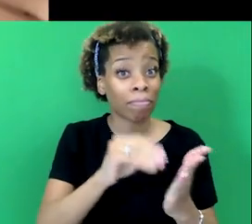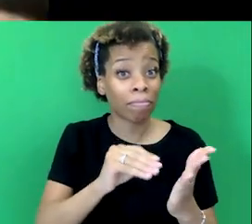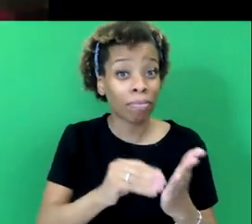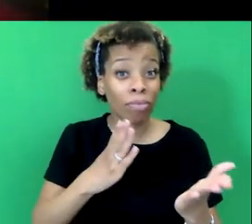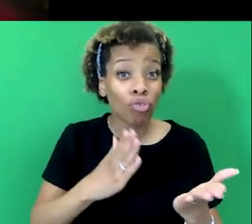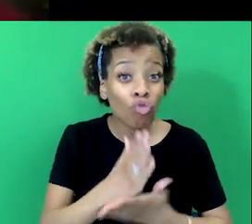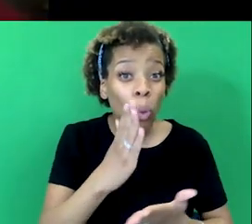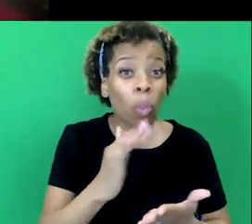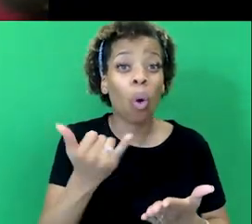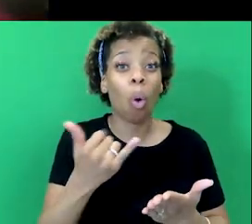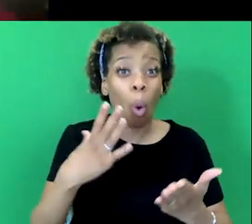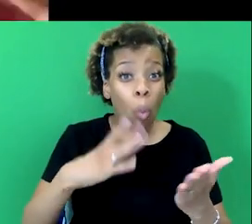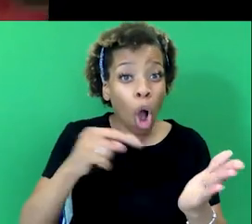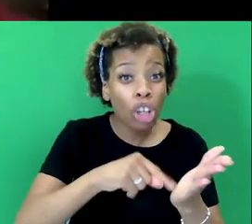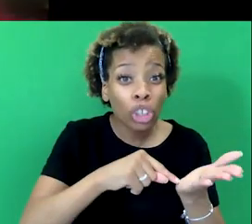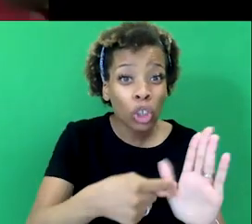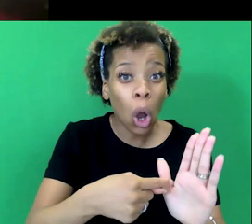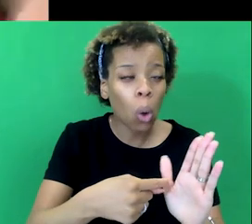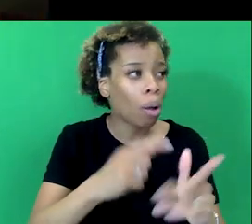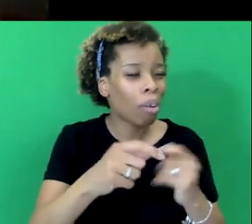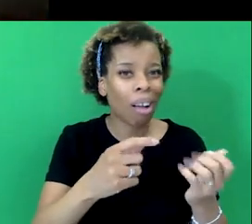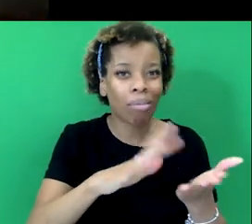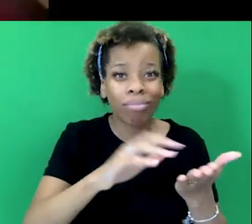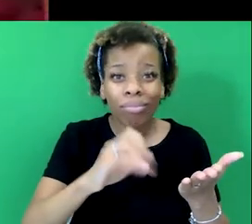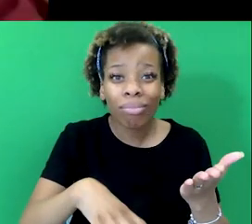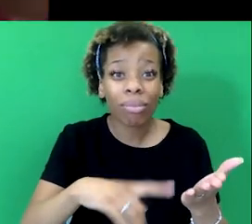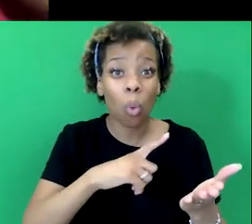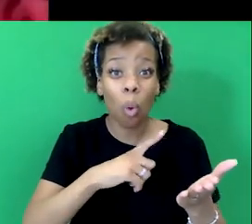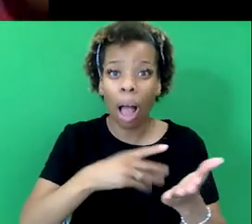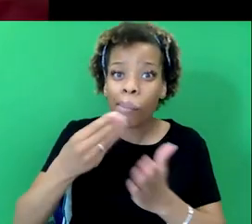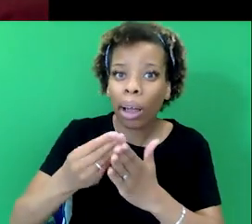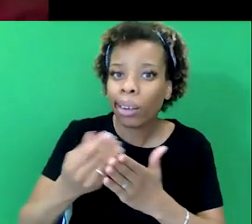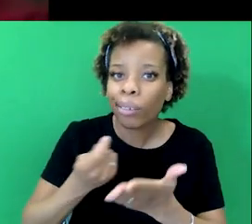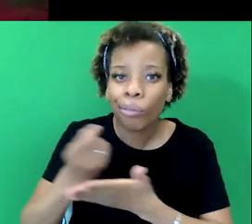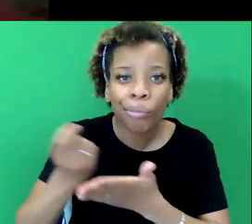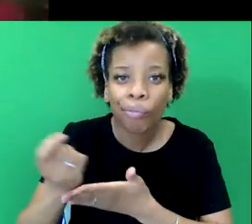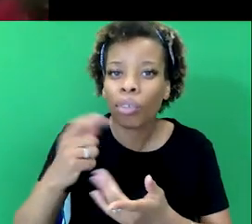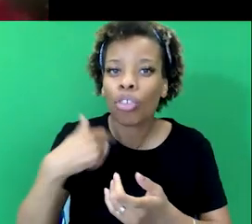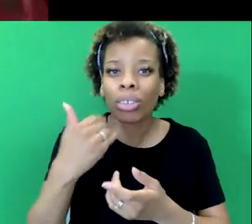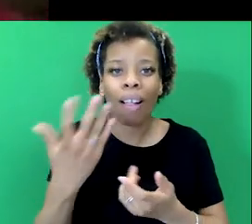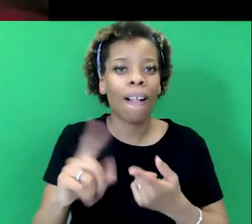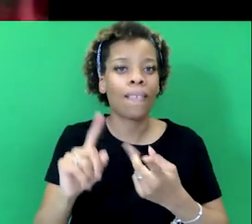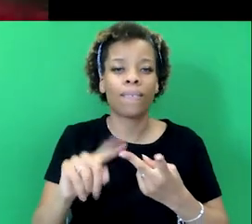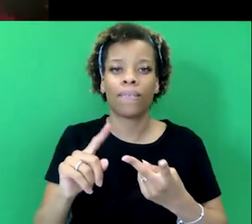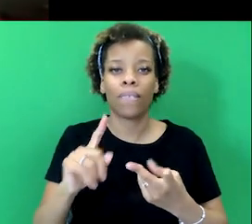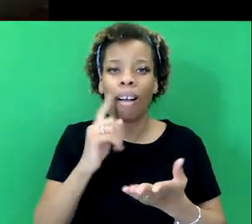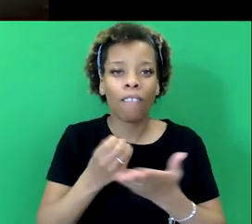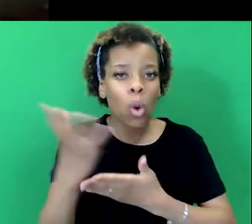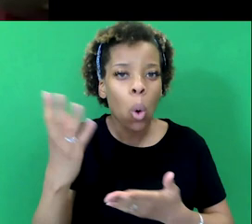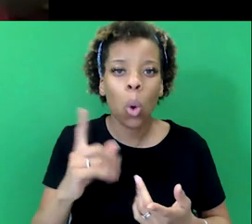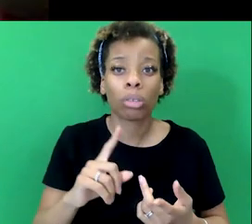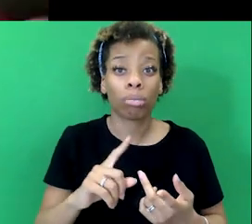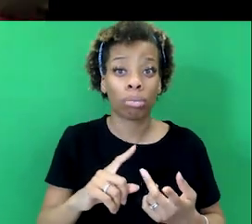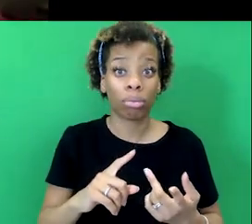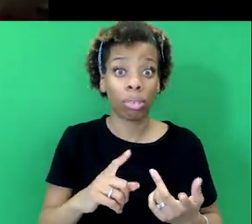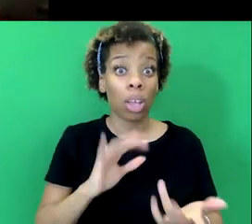constantly aware that the amount of money things cost, that the vision can change, which it does,